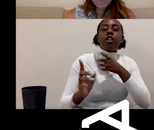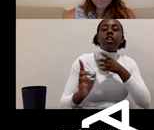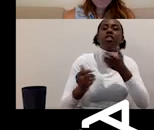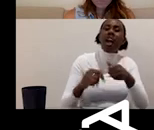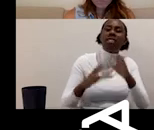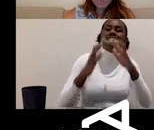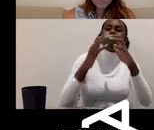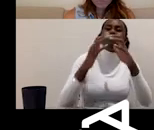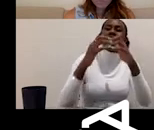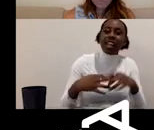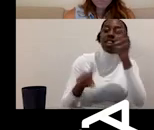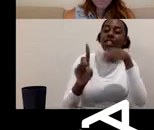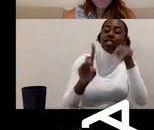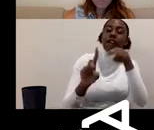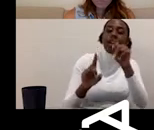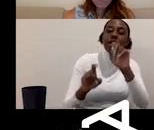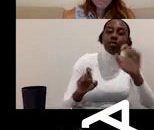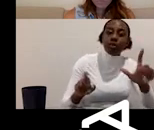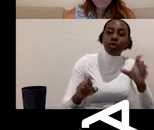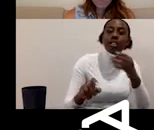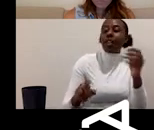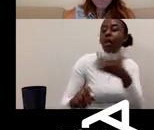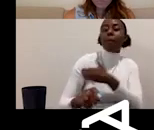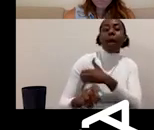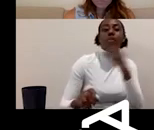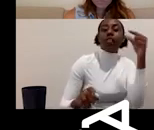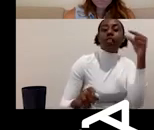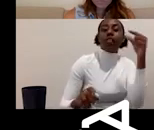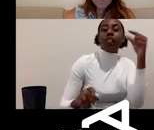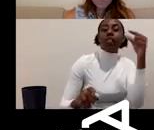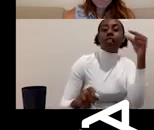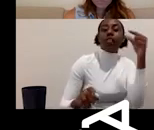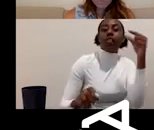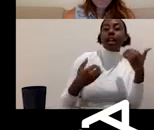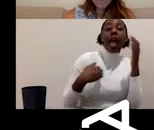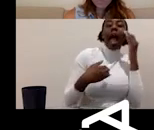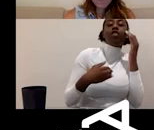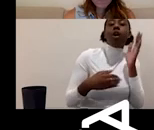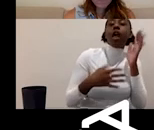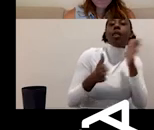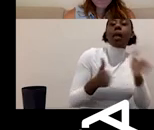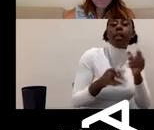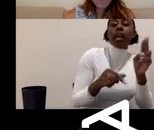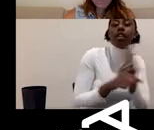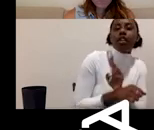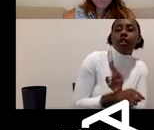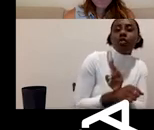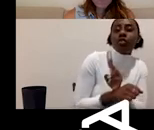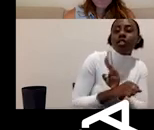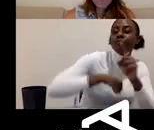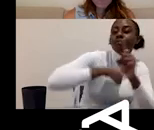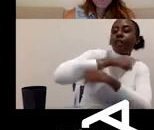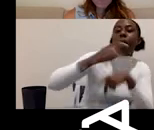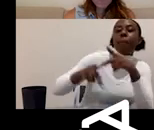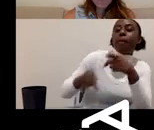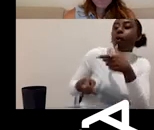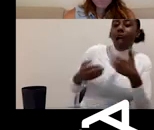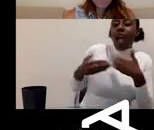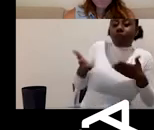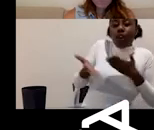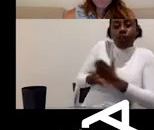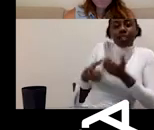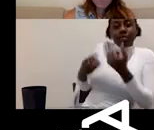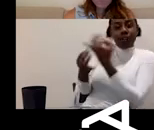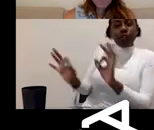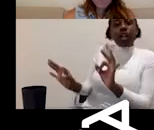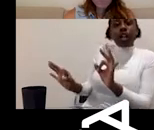we know will be inevitably used to further criminalize people who have a right to be out on the street. So our demands included